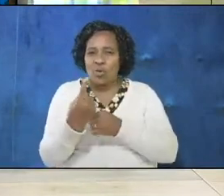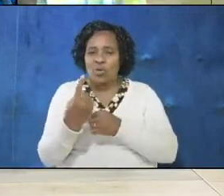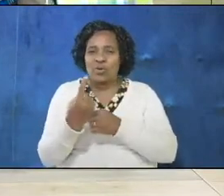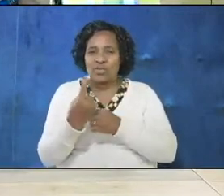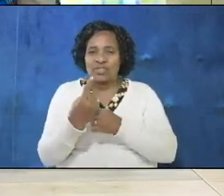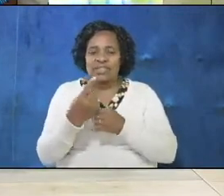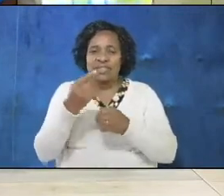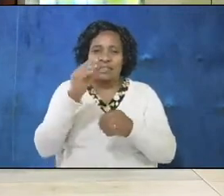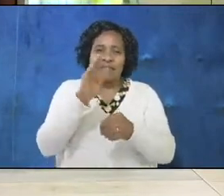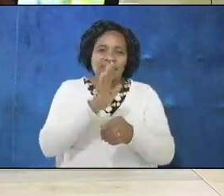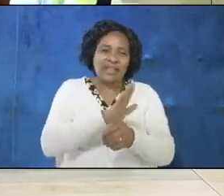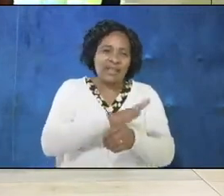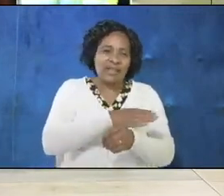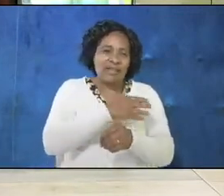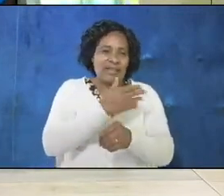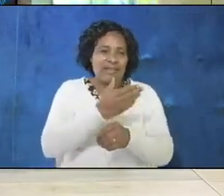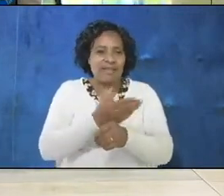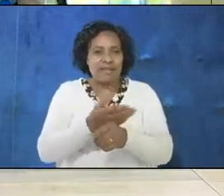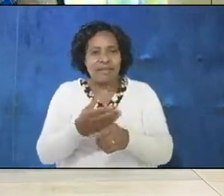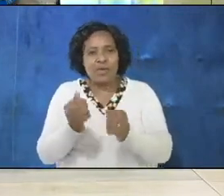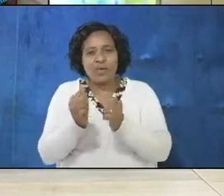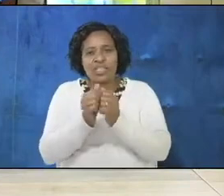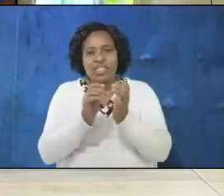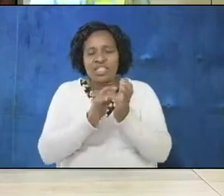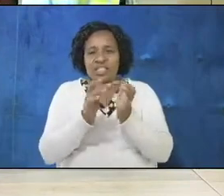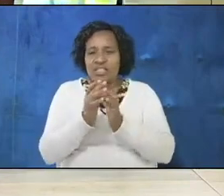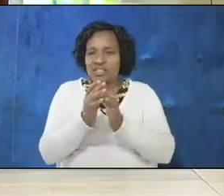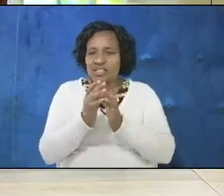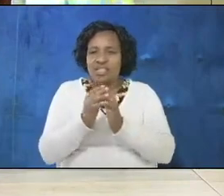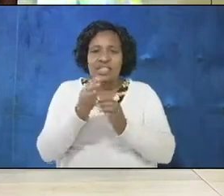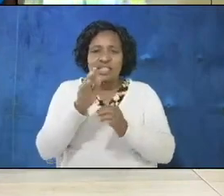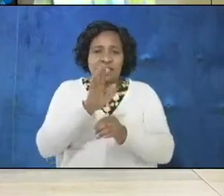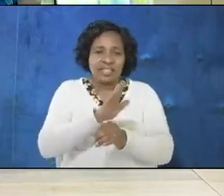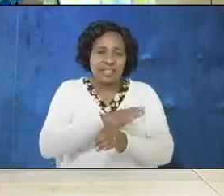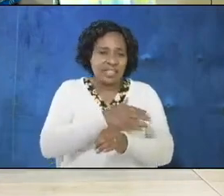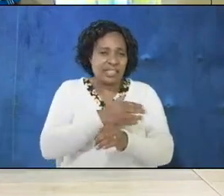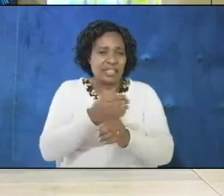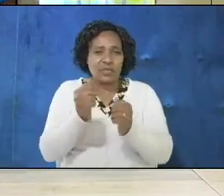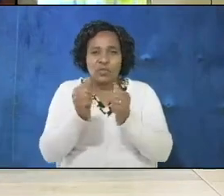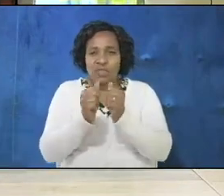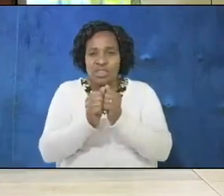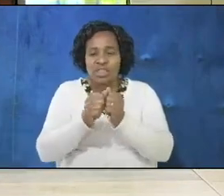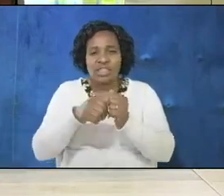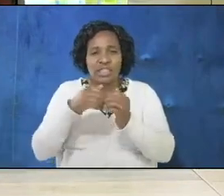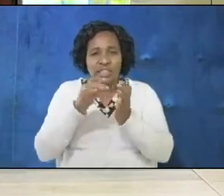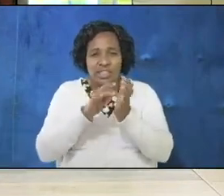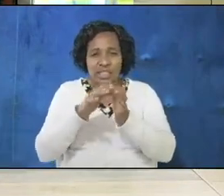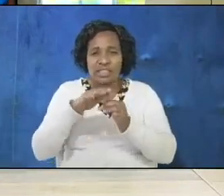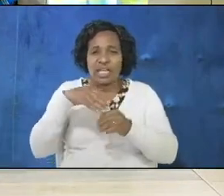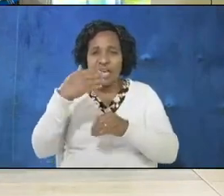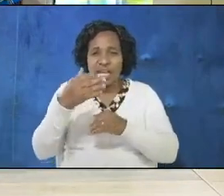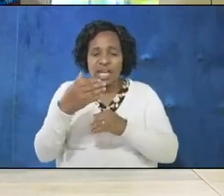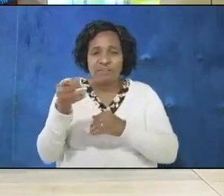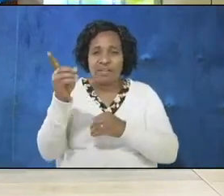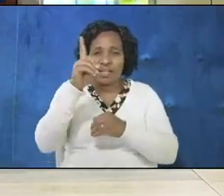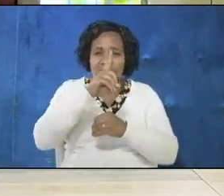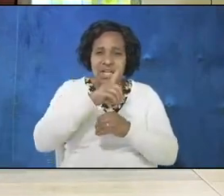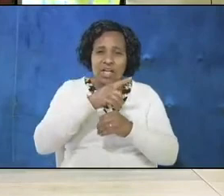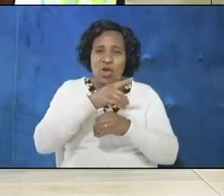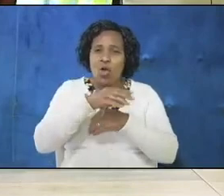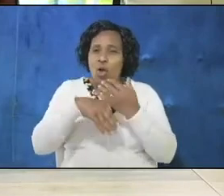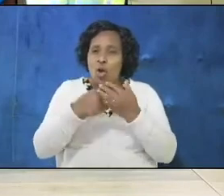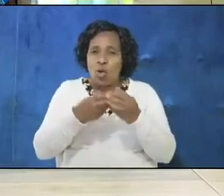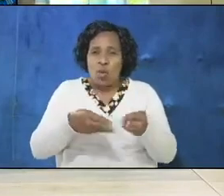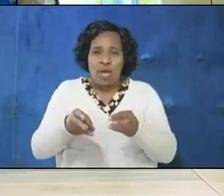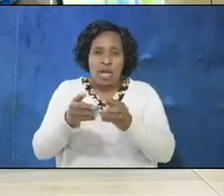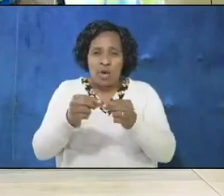alone. Singing with Jesus, singing every day all along the